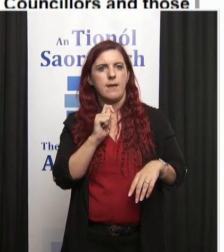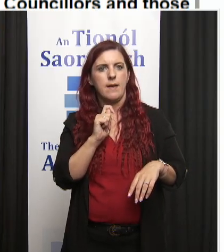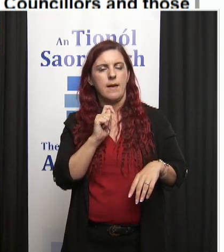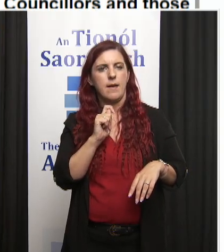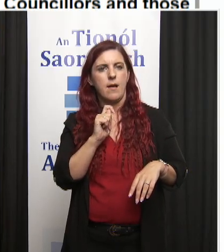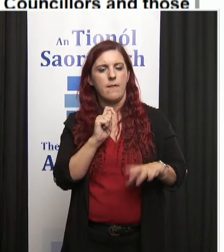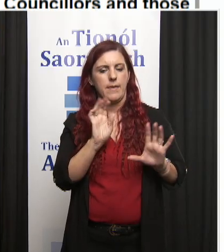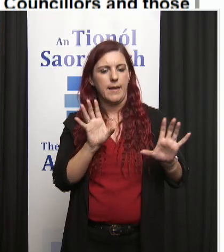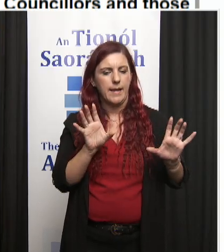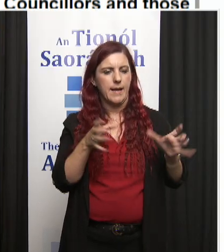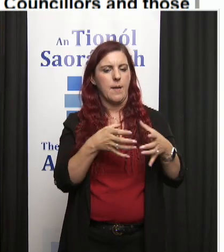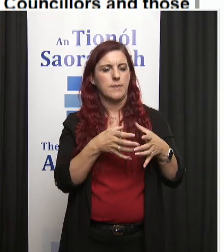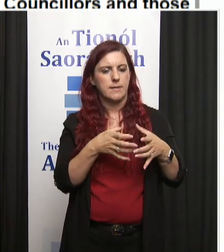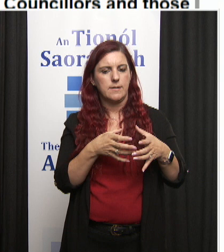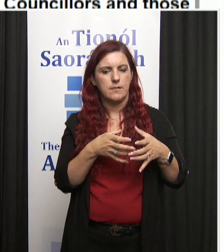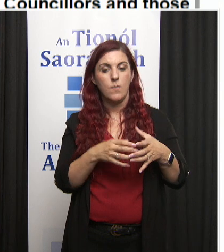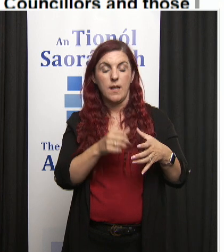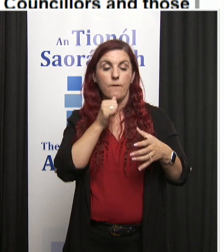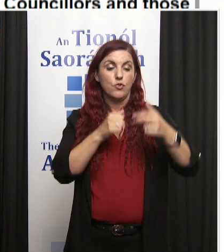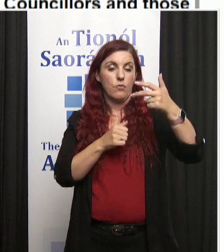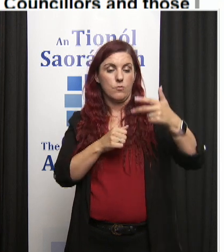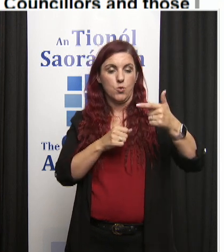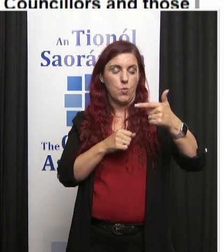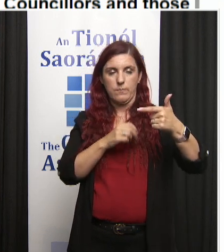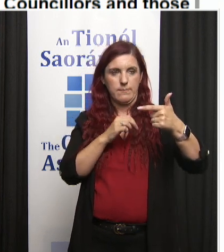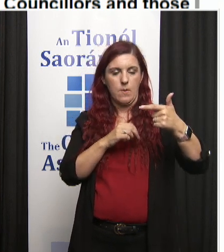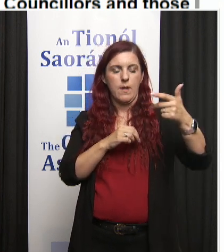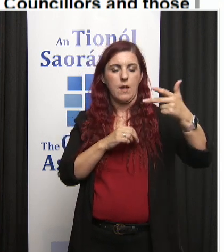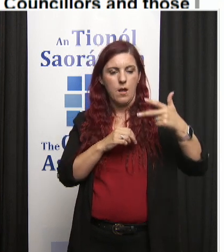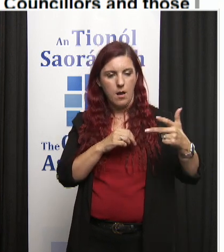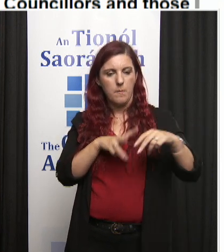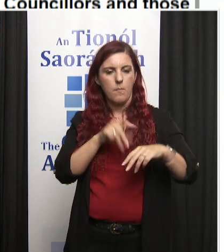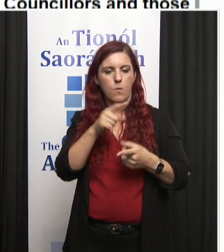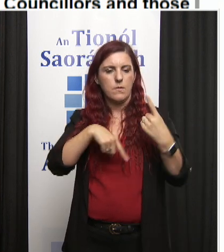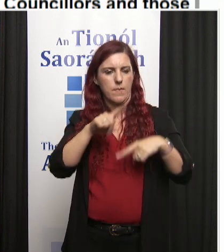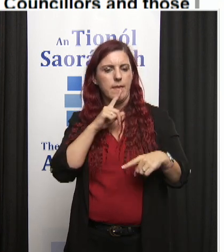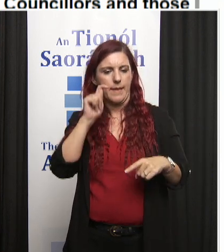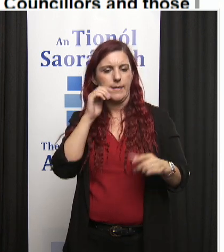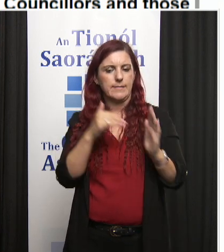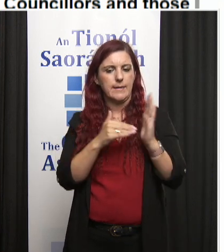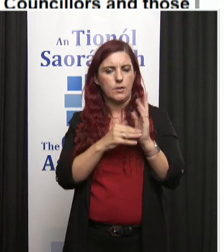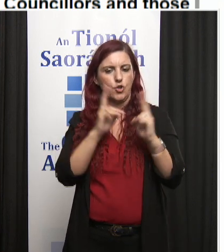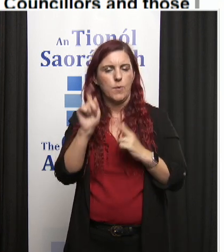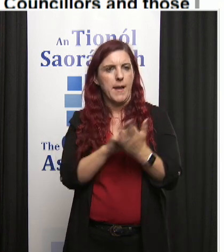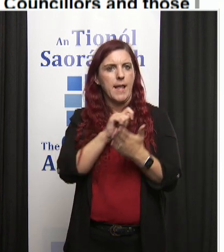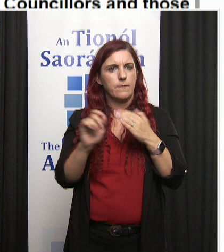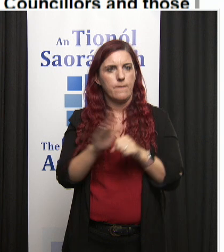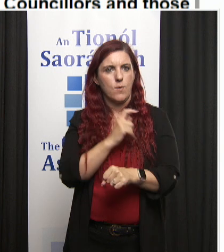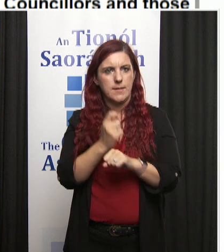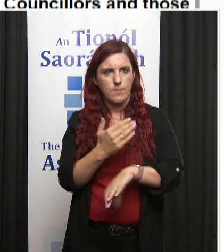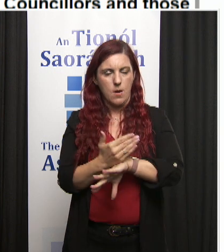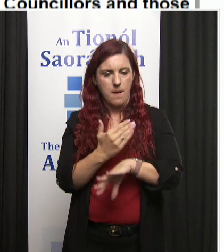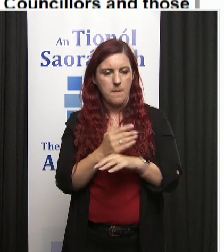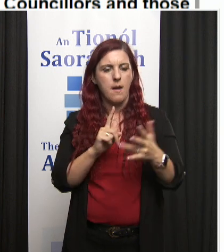first two questions, as I say, are moot points, we felt. The majority favoured all councillors being elected on a full-time basis.